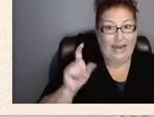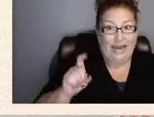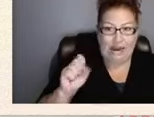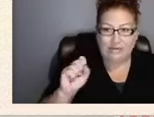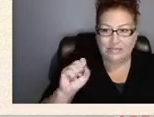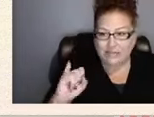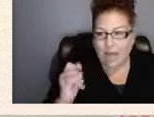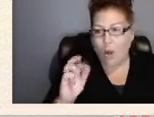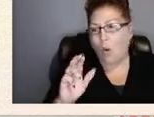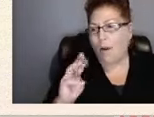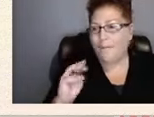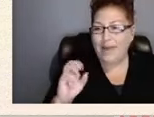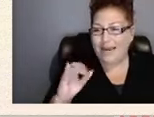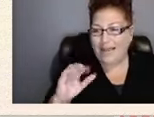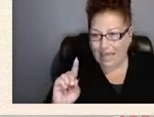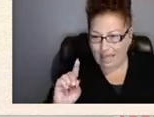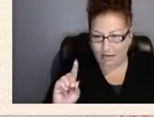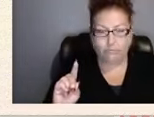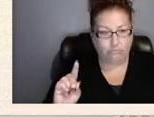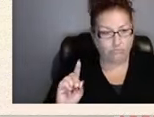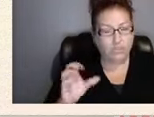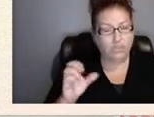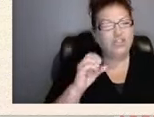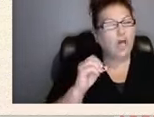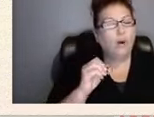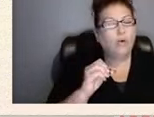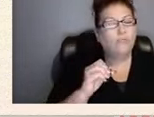or Medicaid. So let's say this grandmother